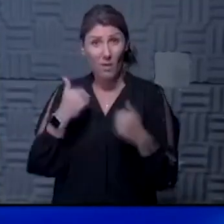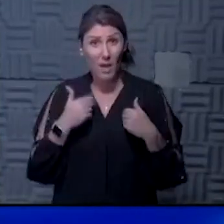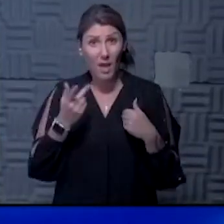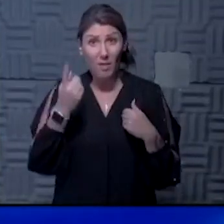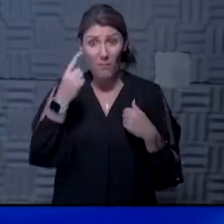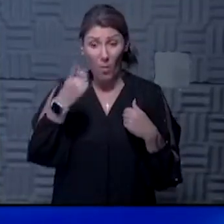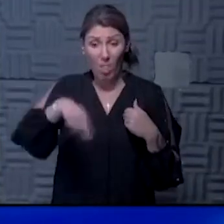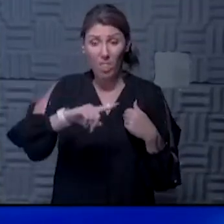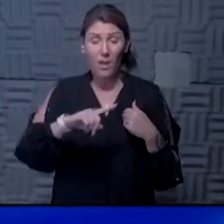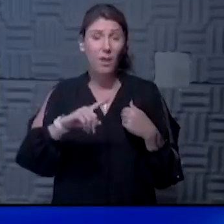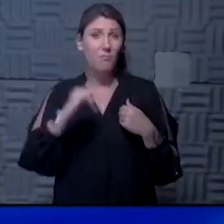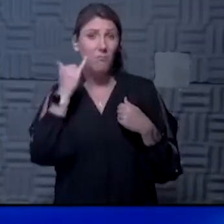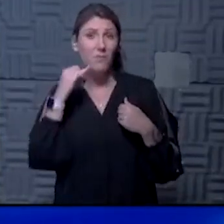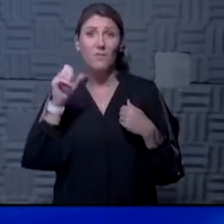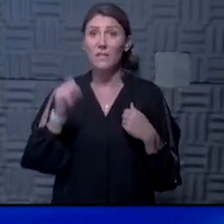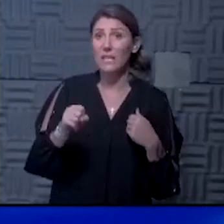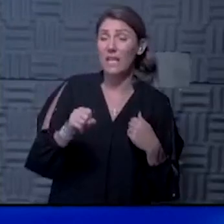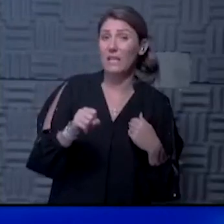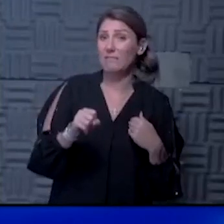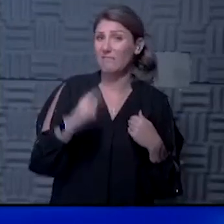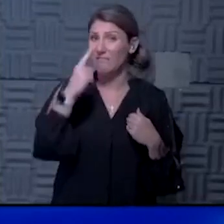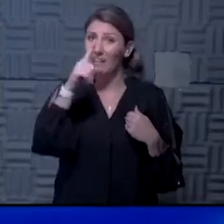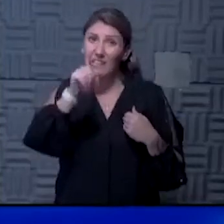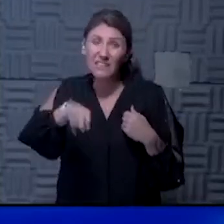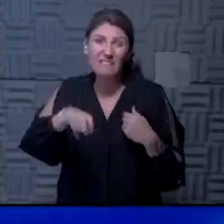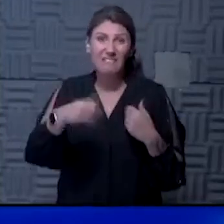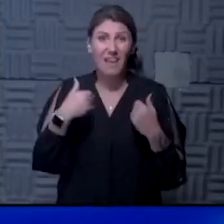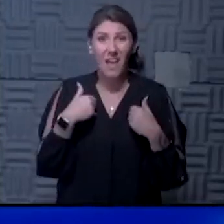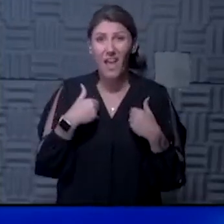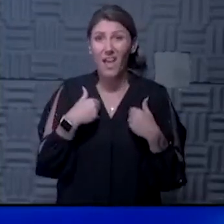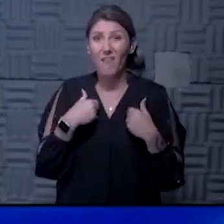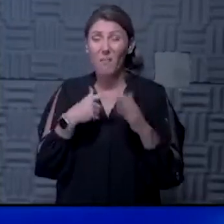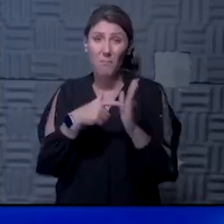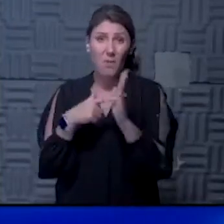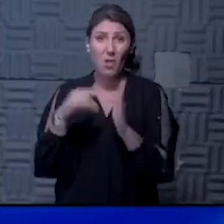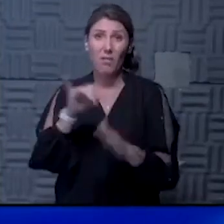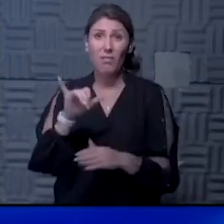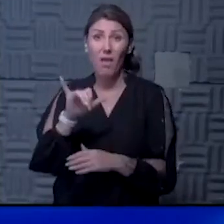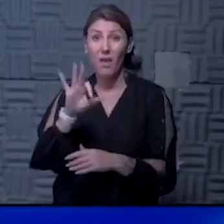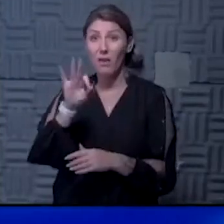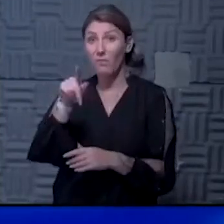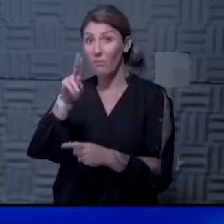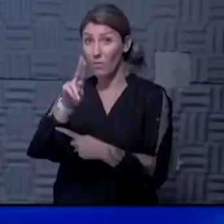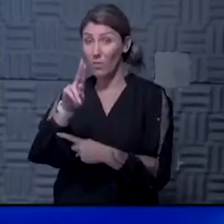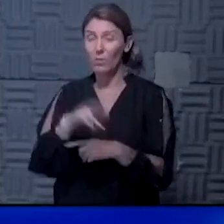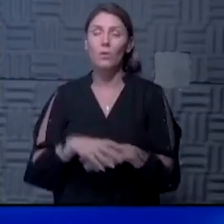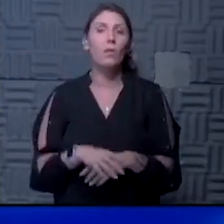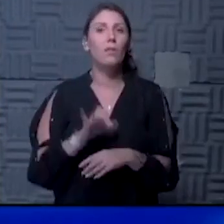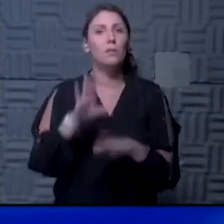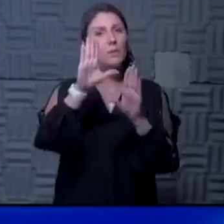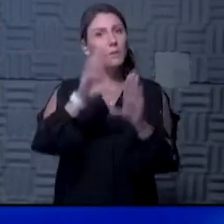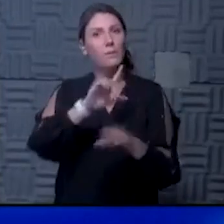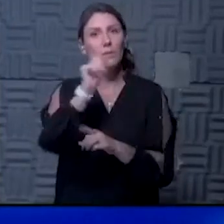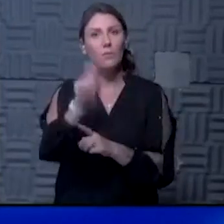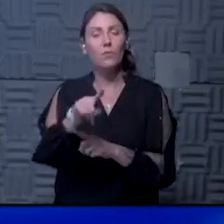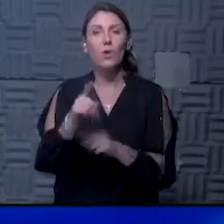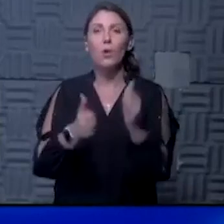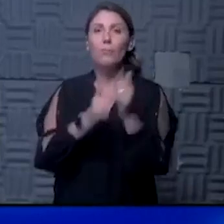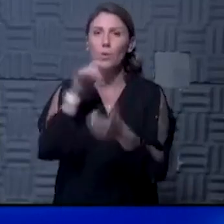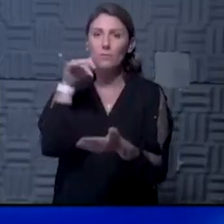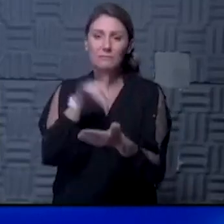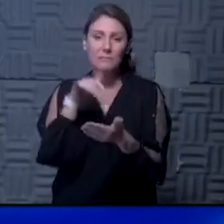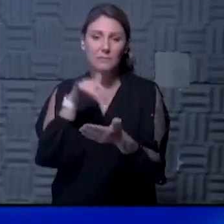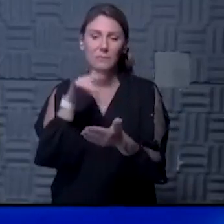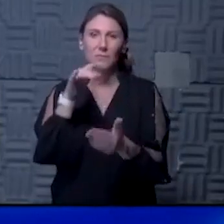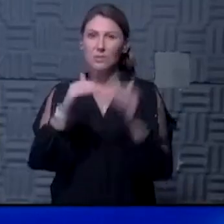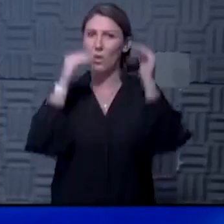if yes, do you think they ought to get it and make it mandatory, kind of like with flu? Yeah, that's a great question. I think right now most of the study emphasis has been